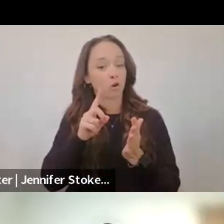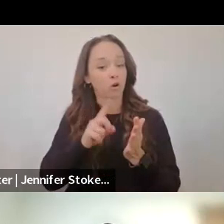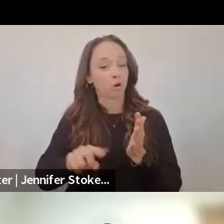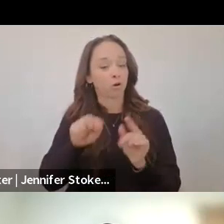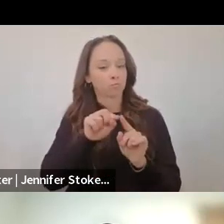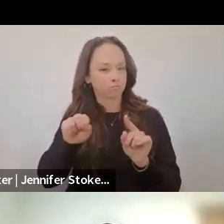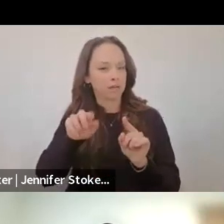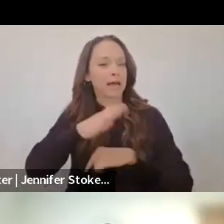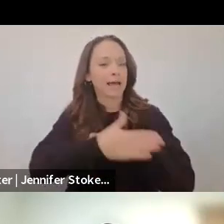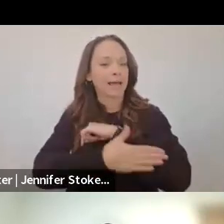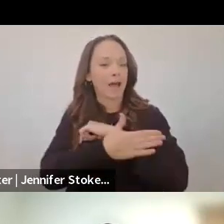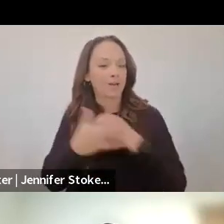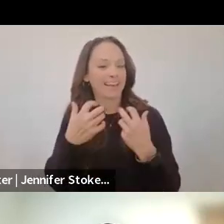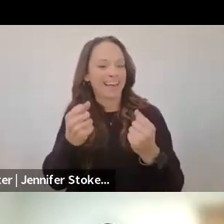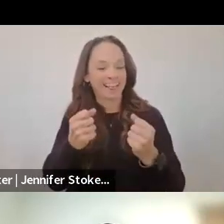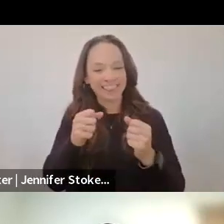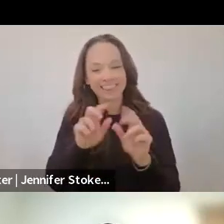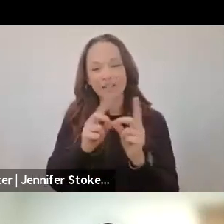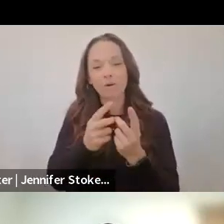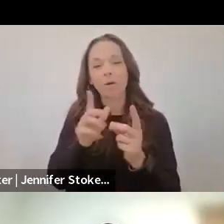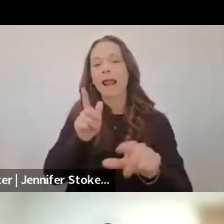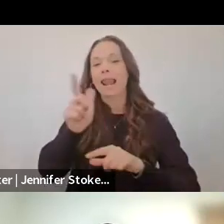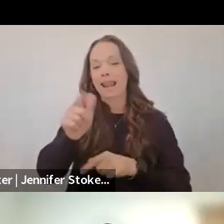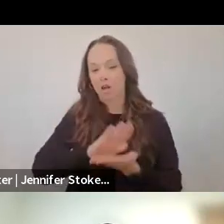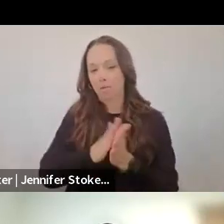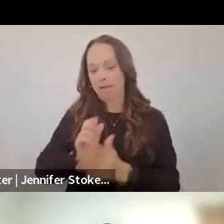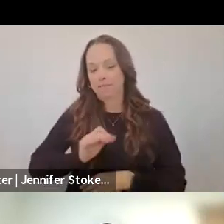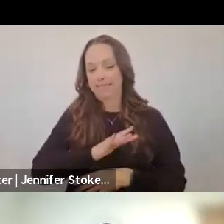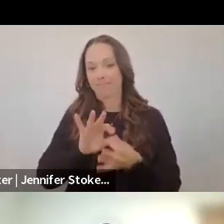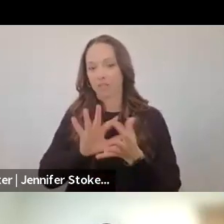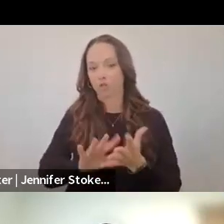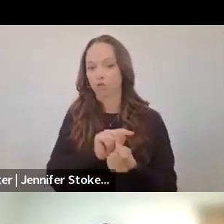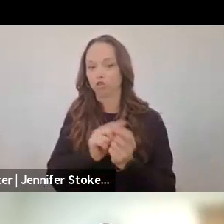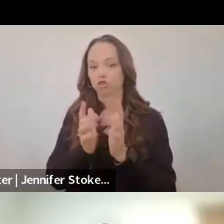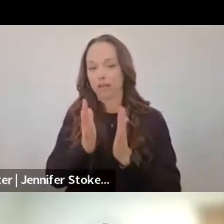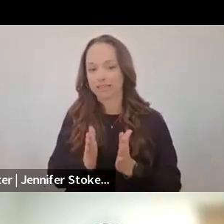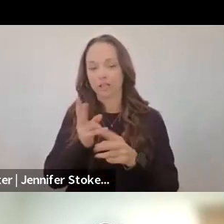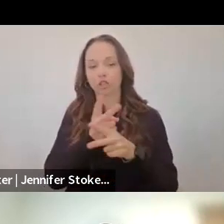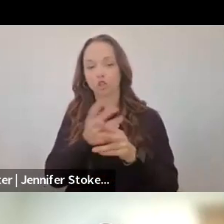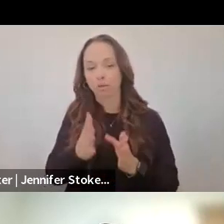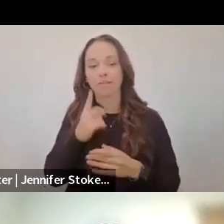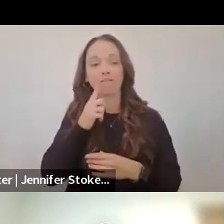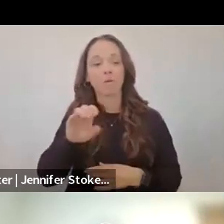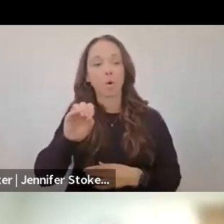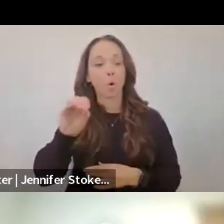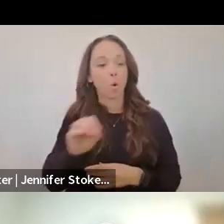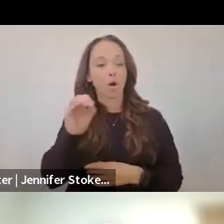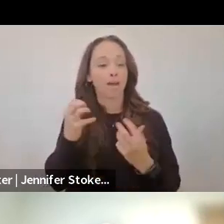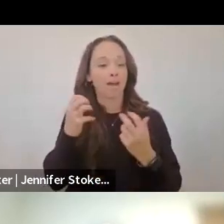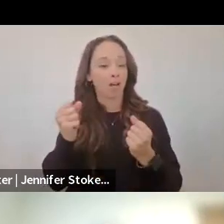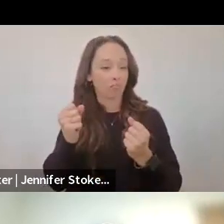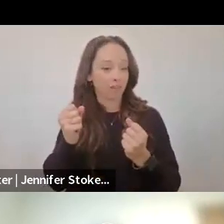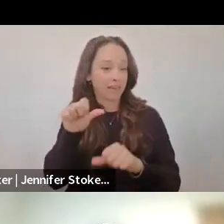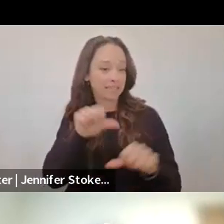County Health Department, and later as a staff interpreter, translator, and supervisor for Oregon Health and Sciences